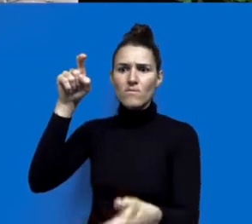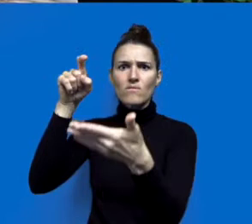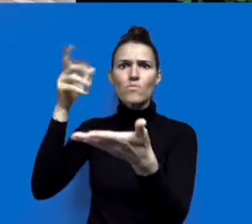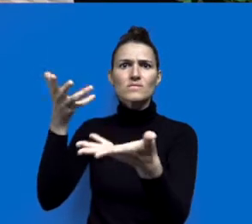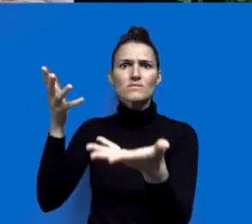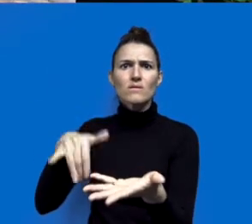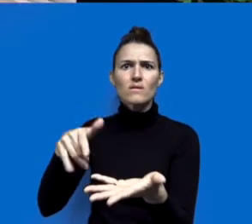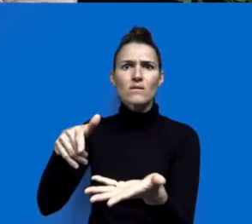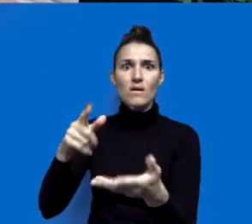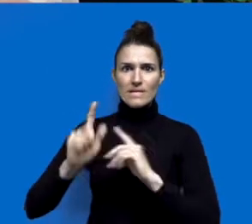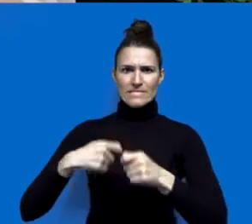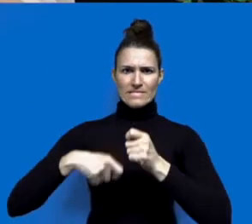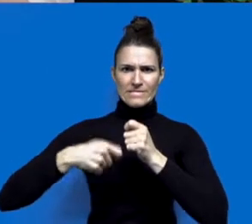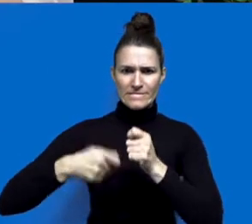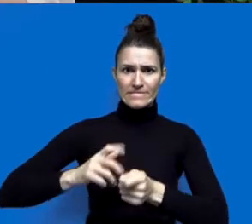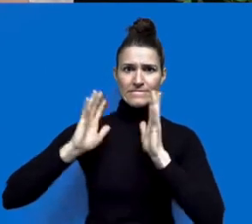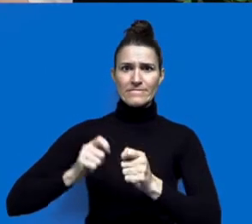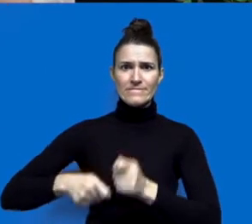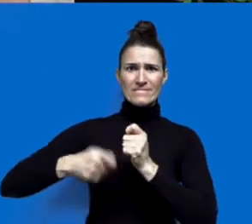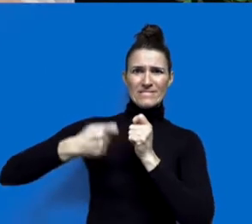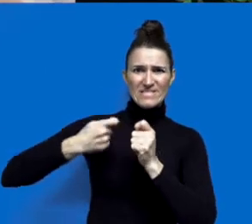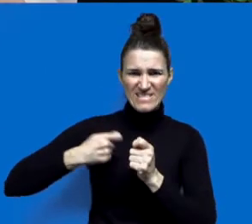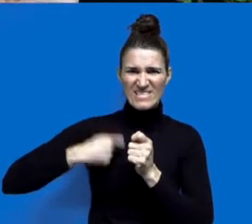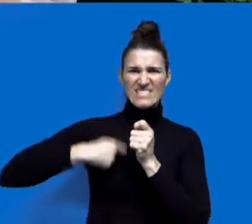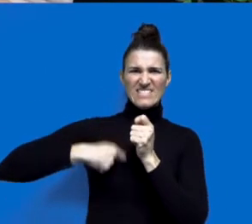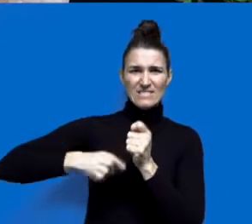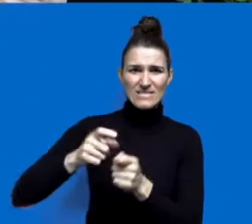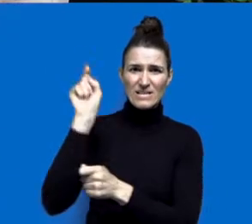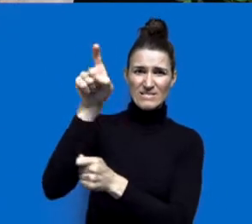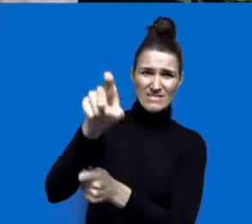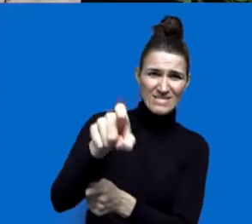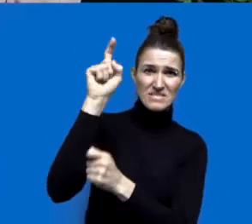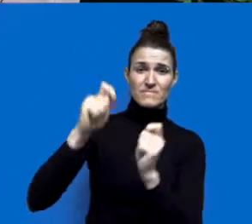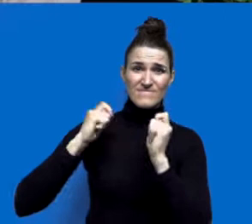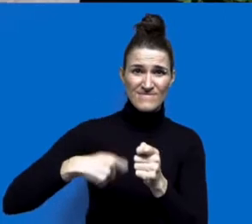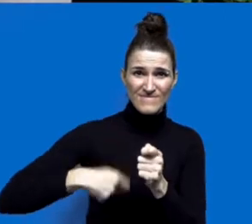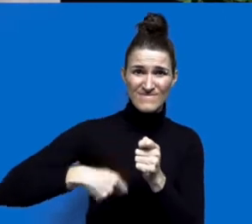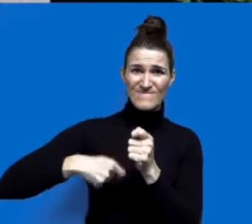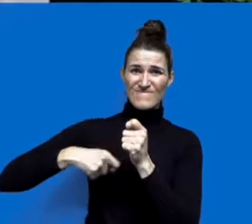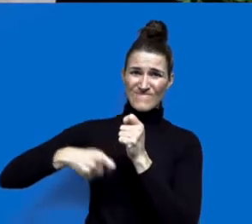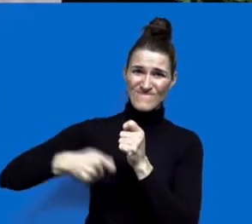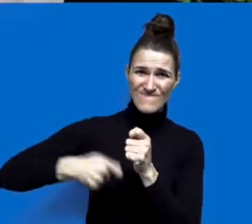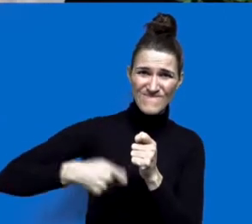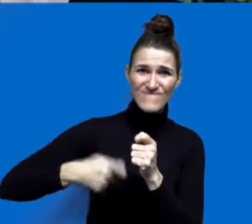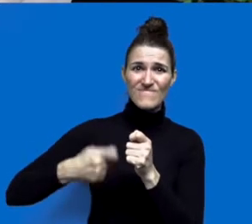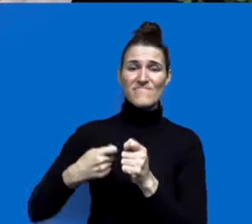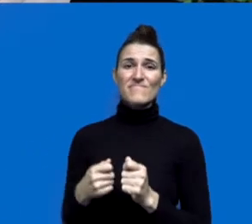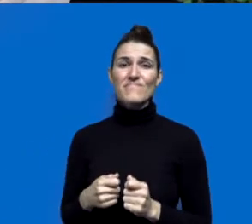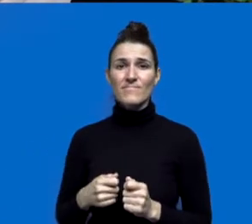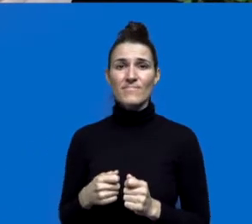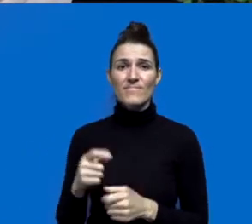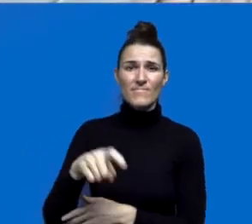I see you reel? And she'd reel, and she'd reel, and she'd reel, and she'd reel, and she'd reel, and she'd reel, and she'd reel, and